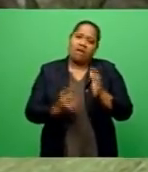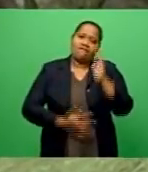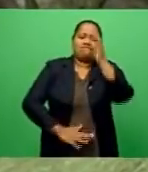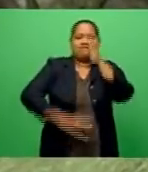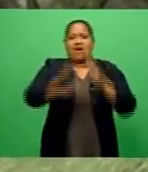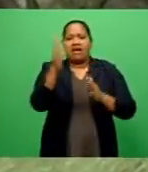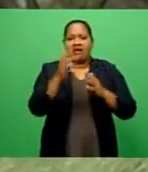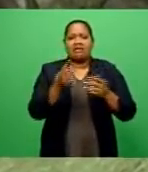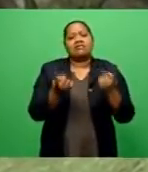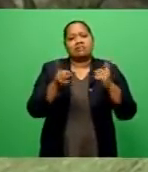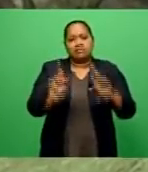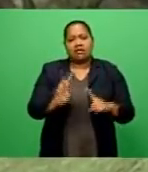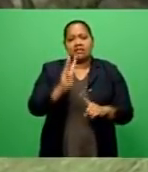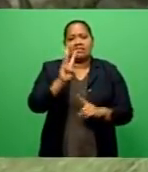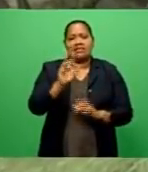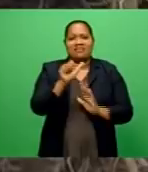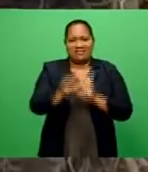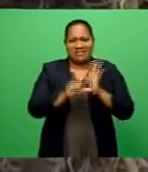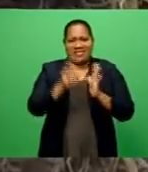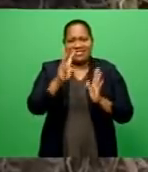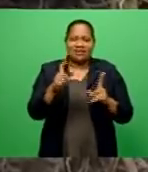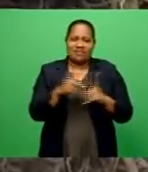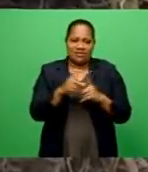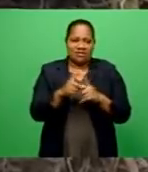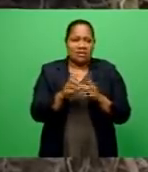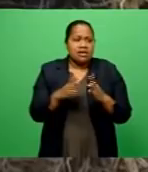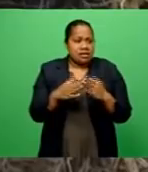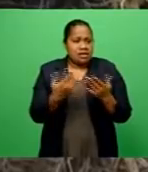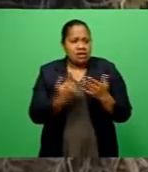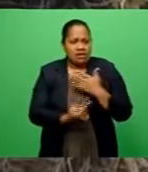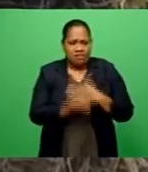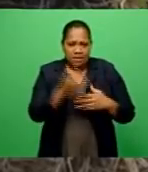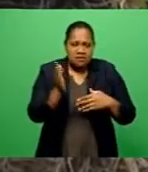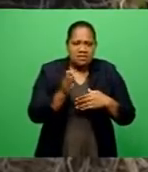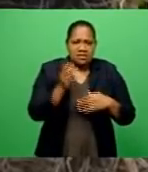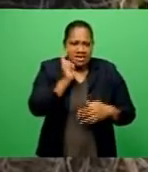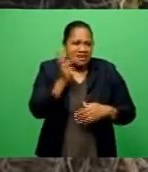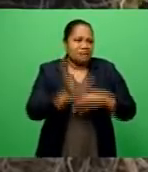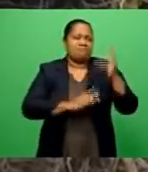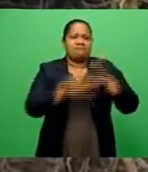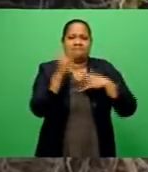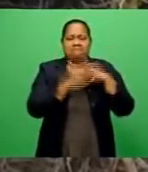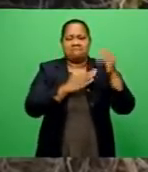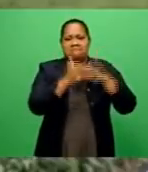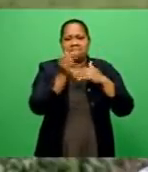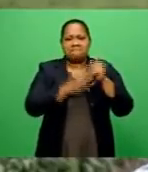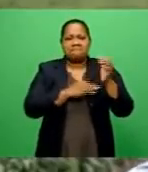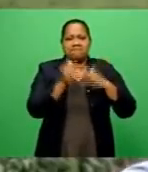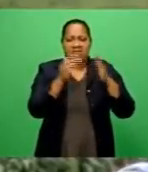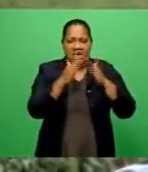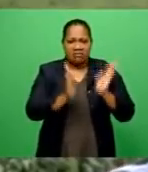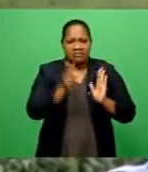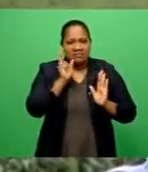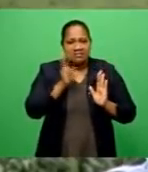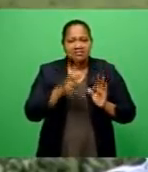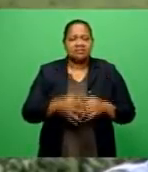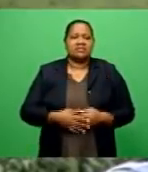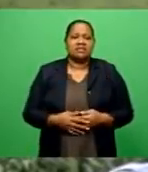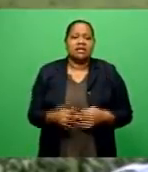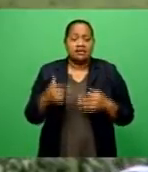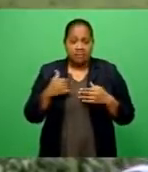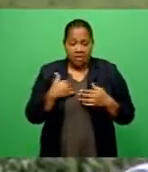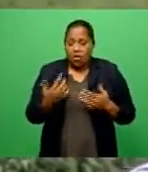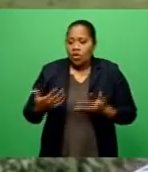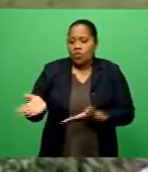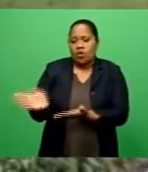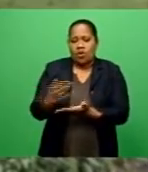struggled to rebuild, she is now at a loss on how to piece her life back together. I collect the things and then